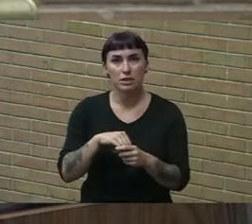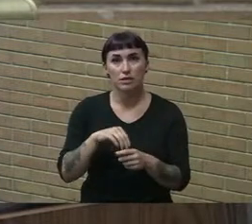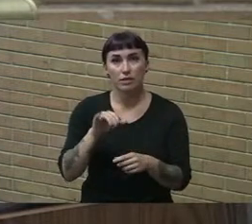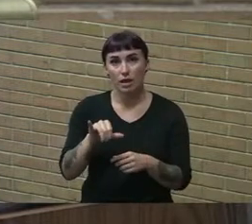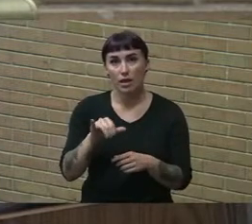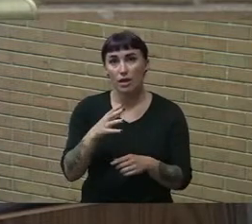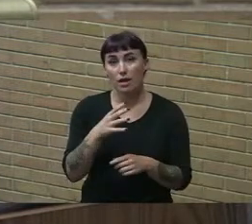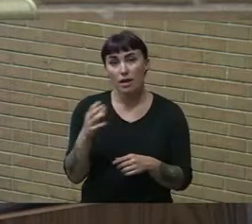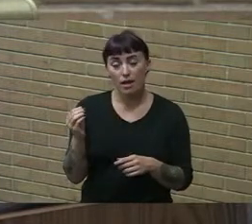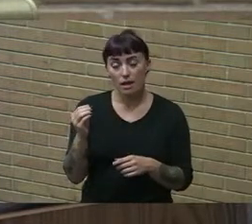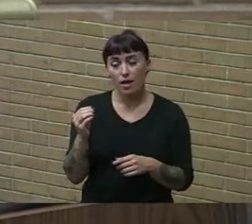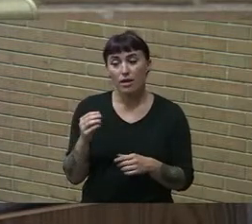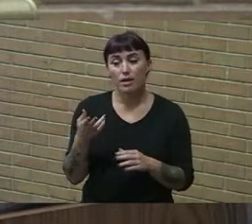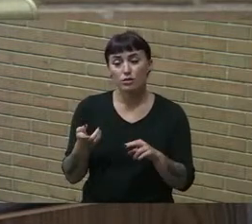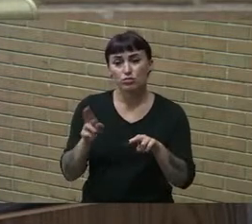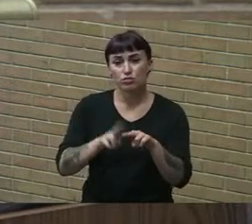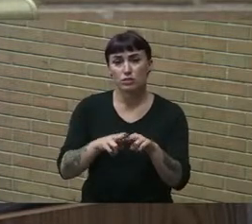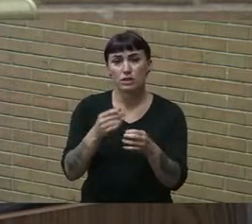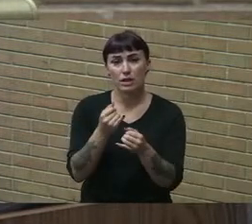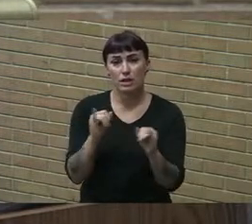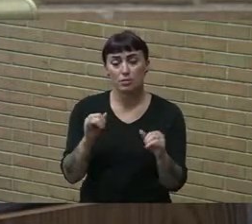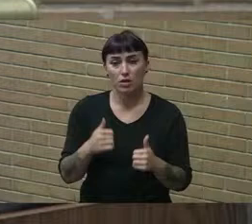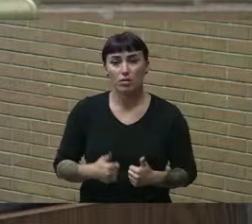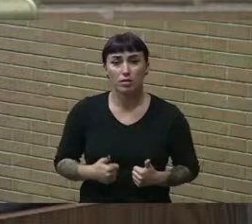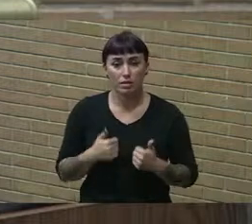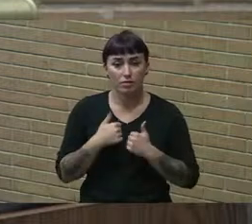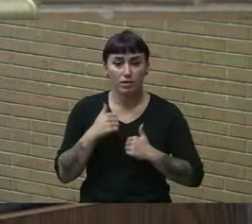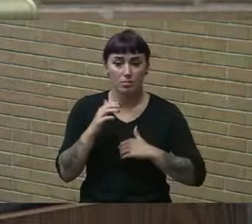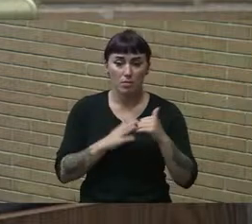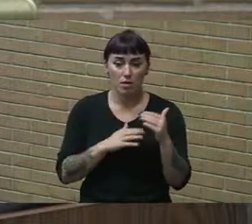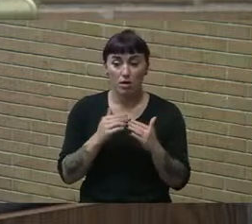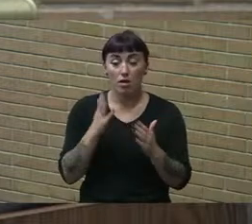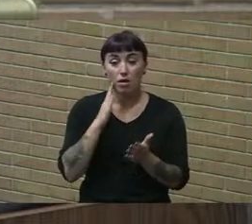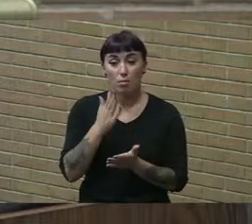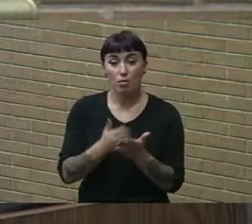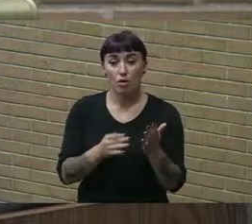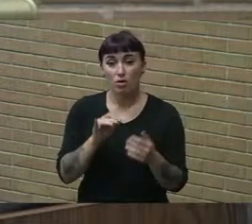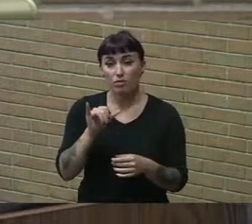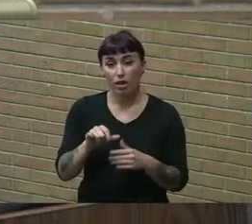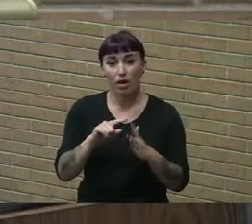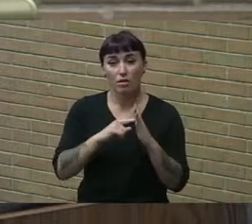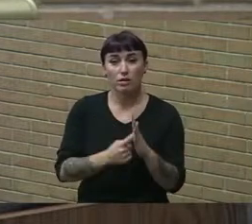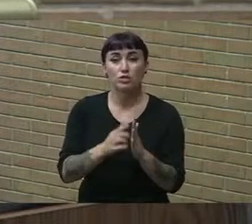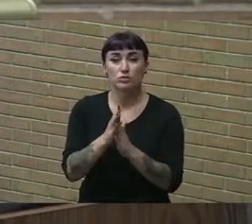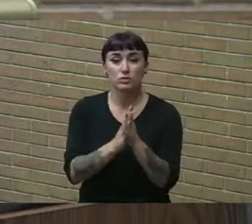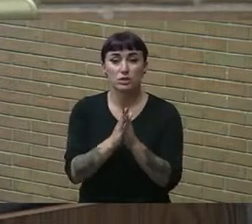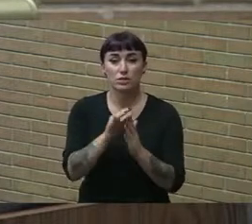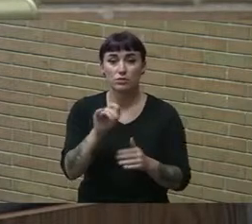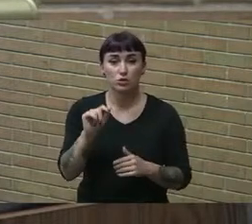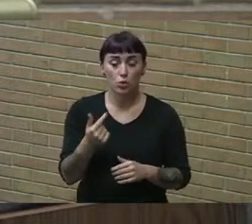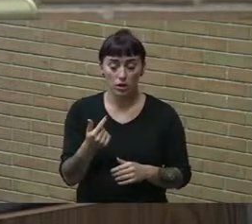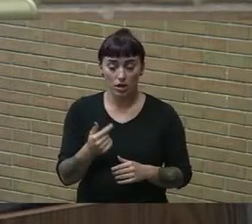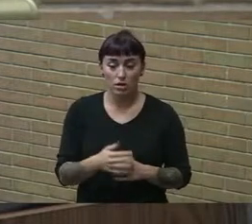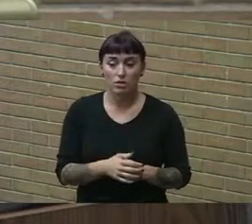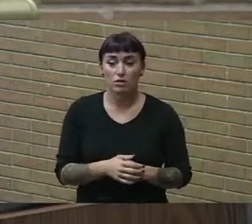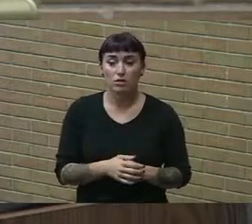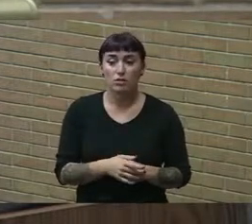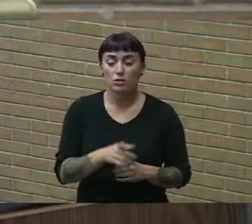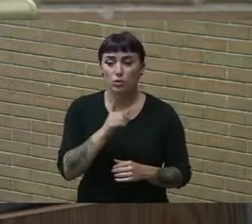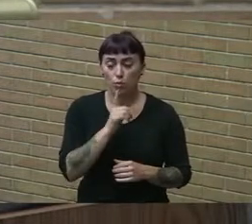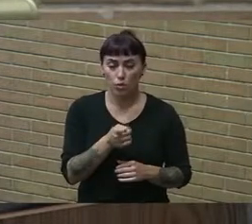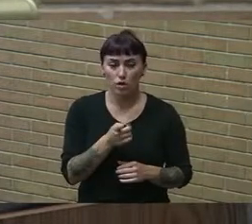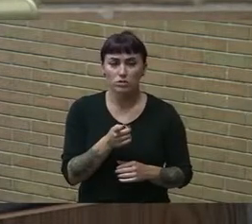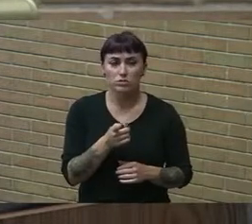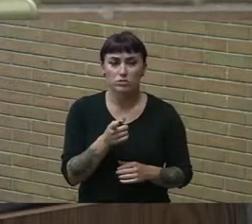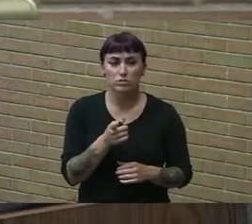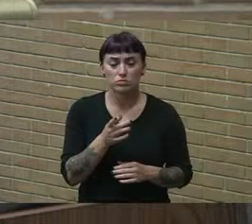and increase the independent living building. As a part of that initial incentive zoning, there